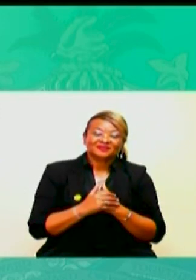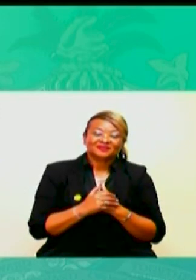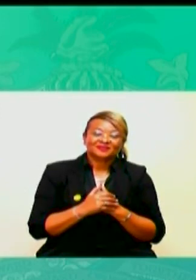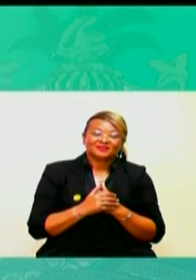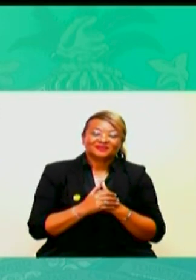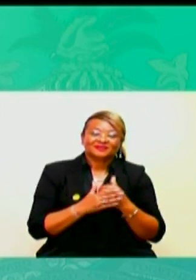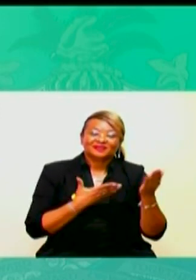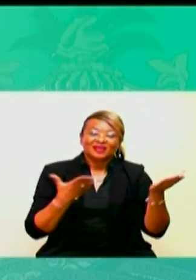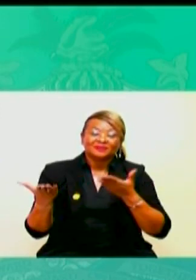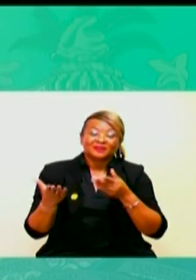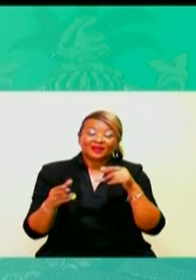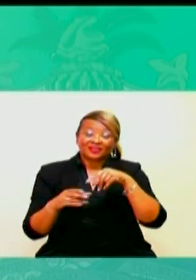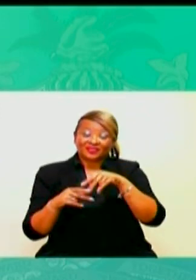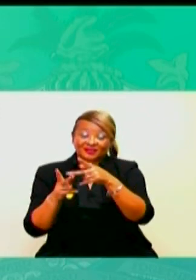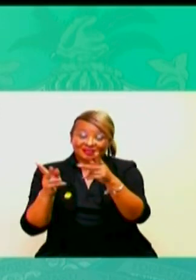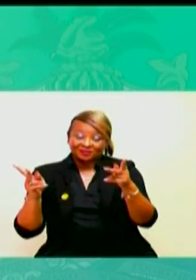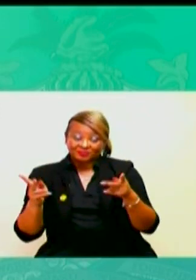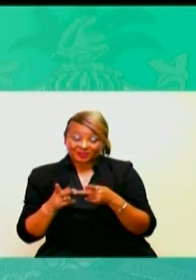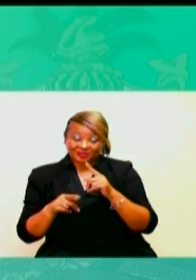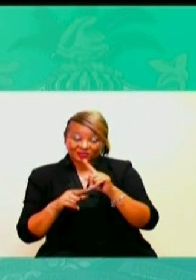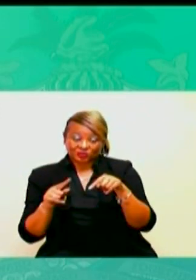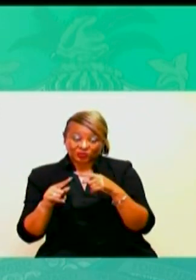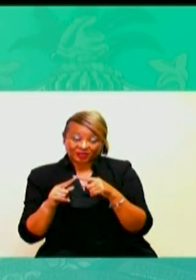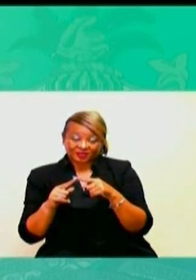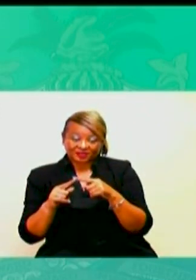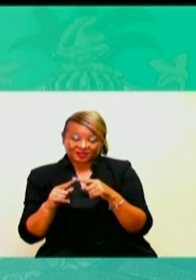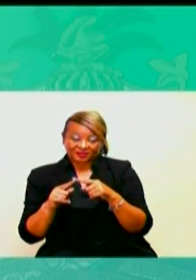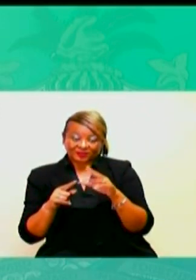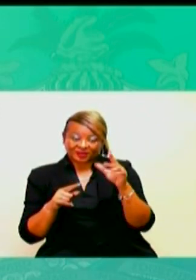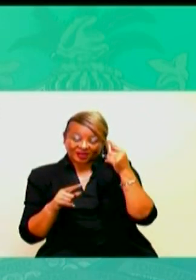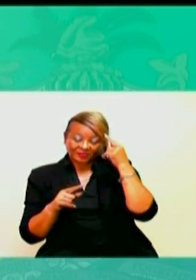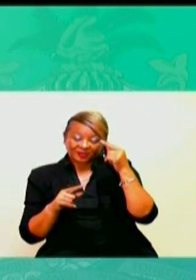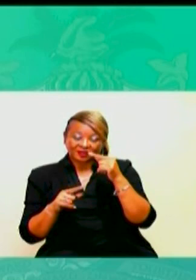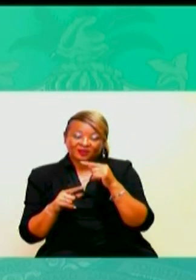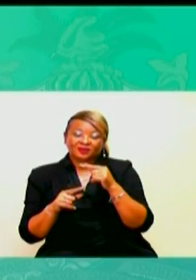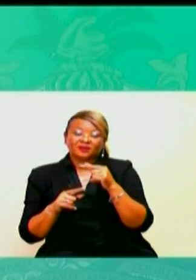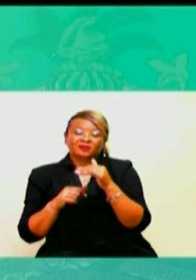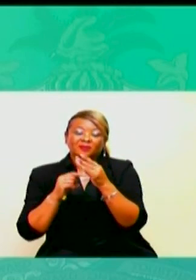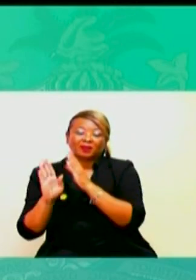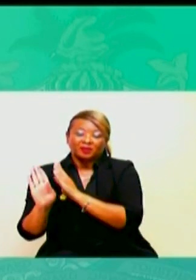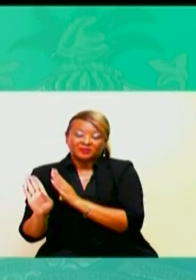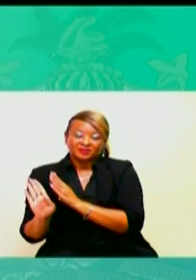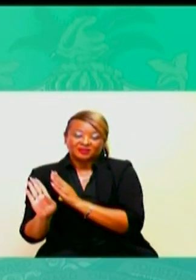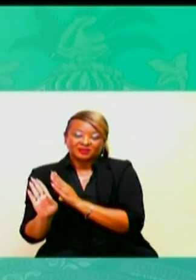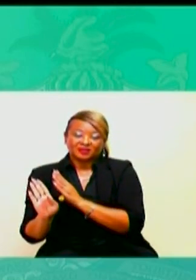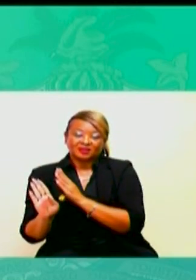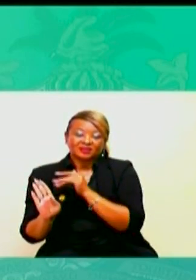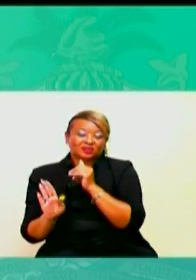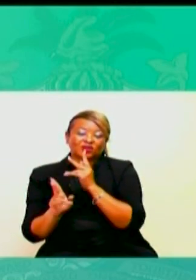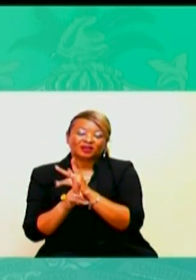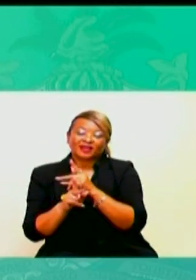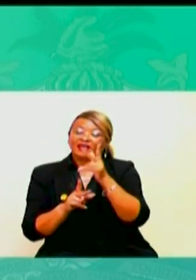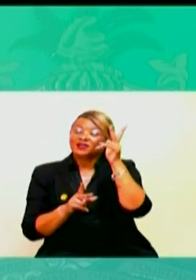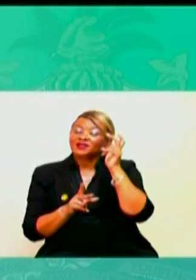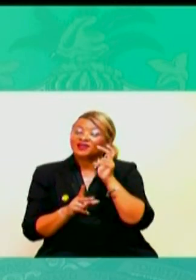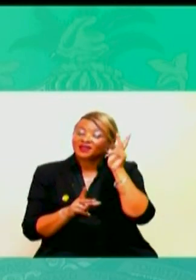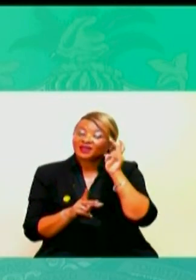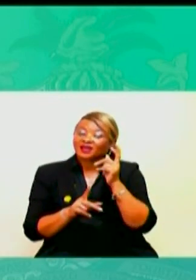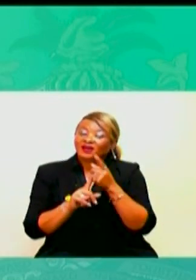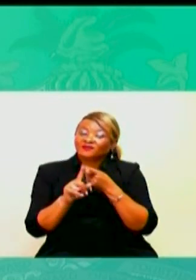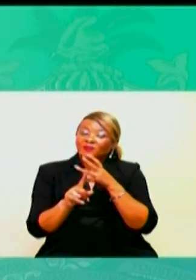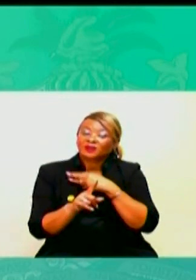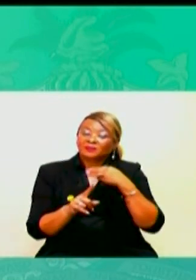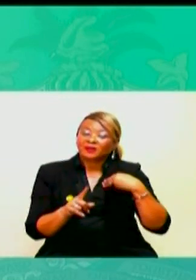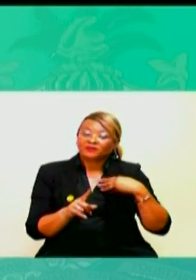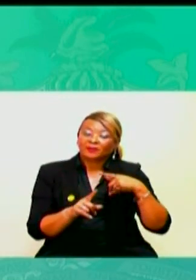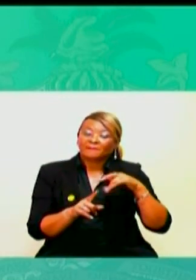came to this place when they were a government of the Commonwealth of the Bahamas and did not care to hear from the member from